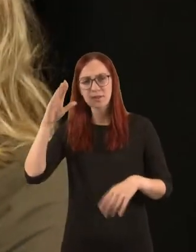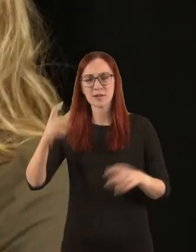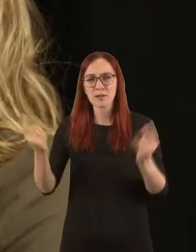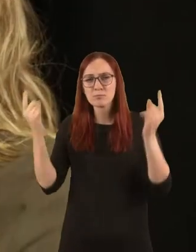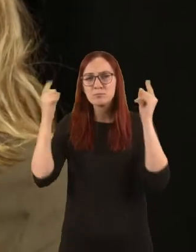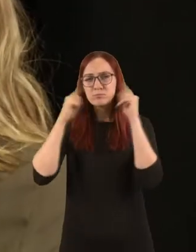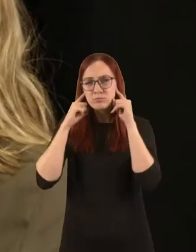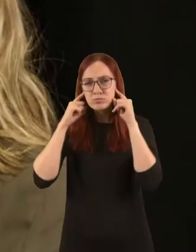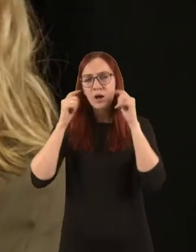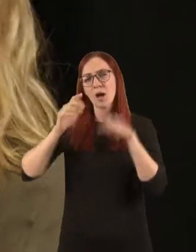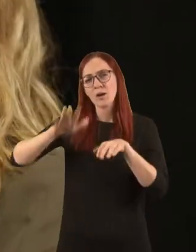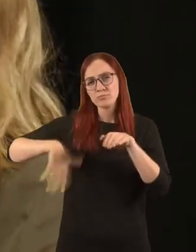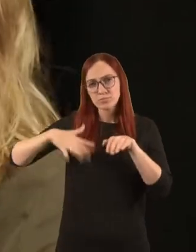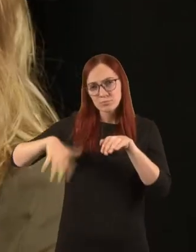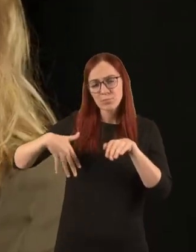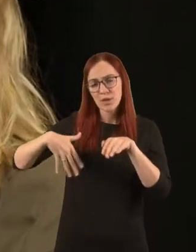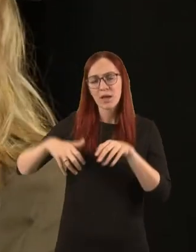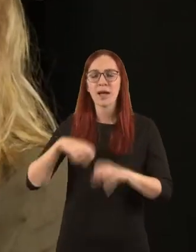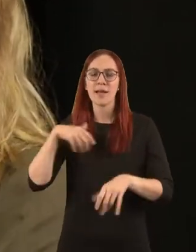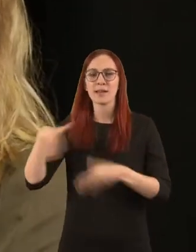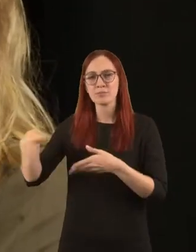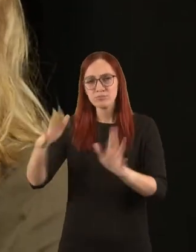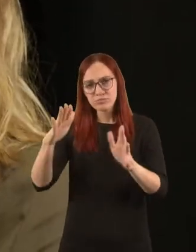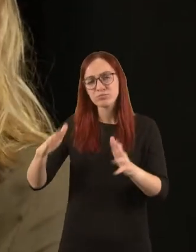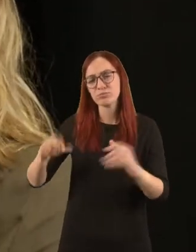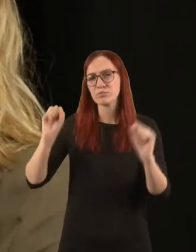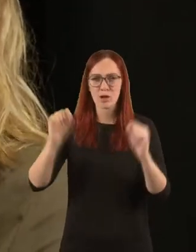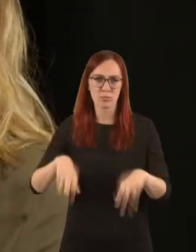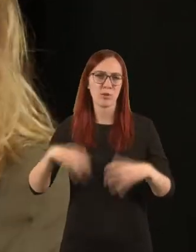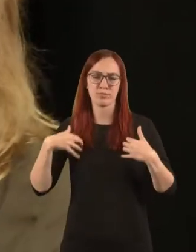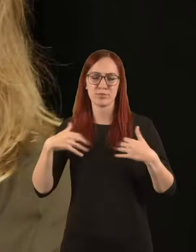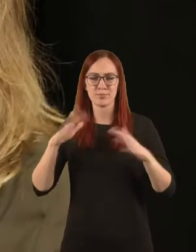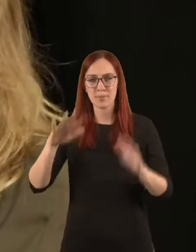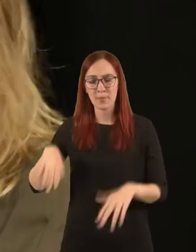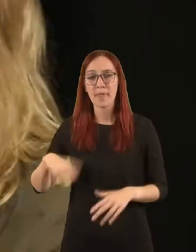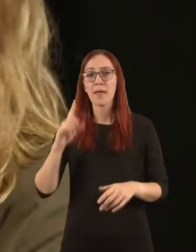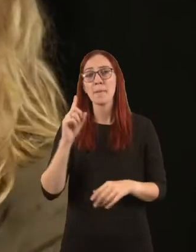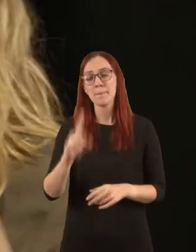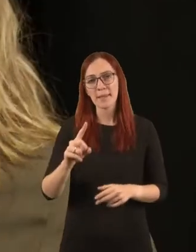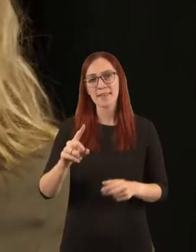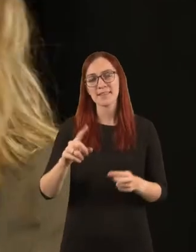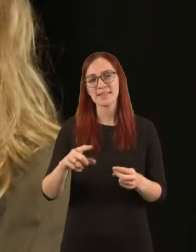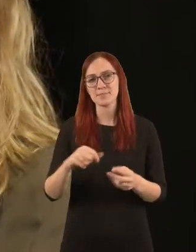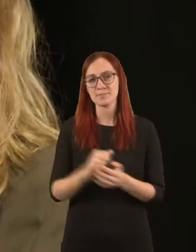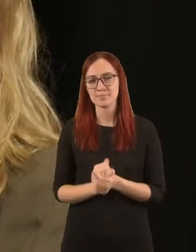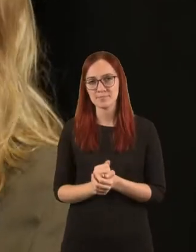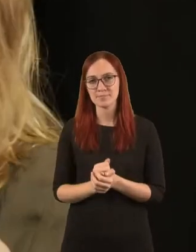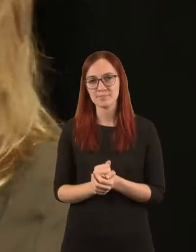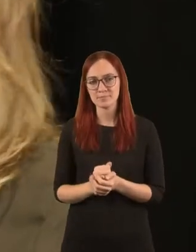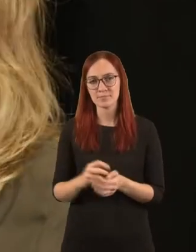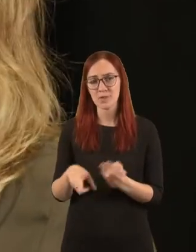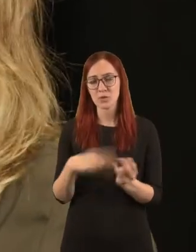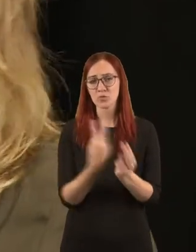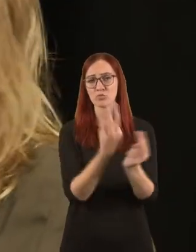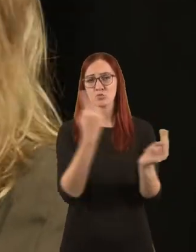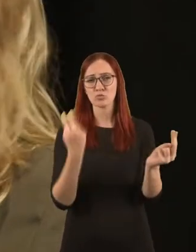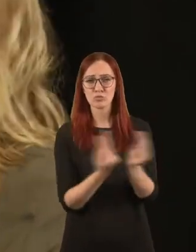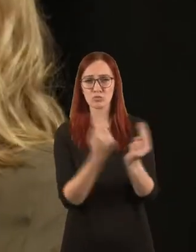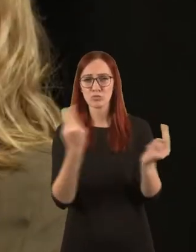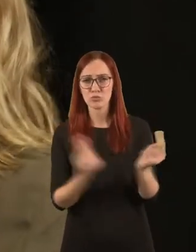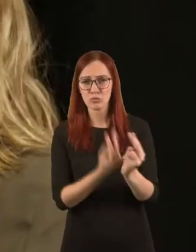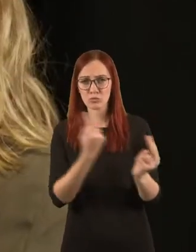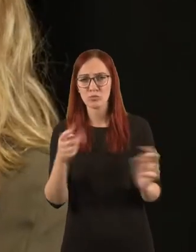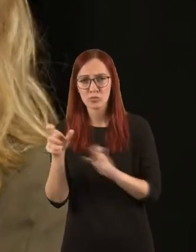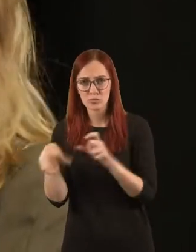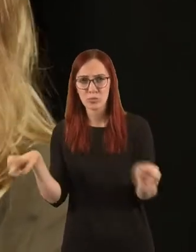a newborn baby, about those who are using cars or scooters, But just